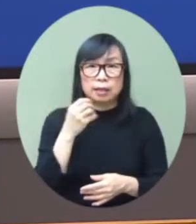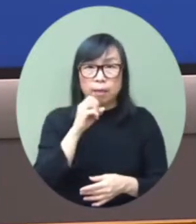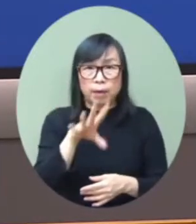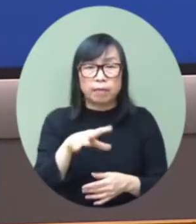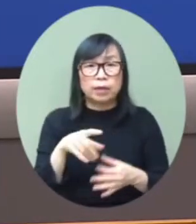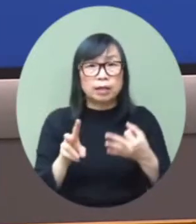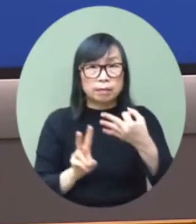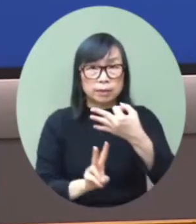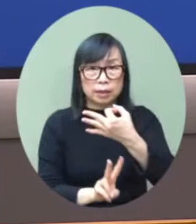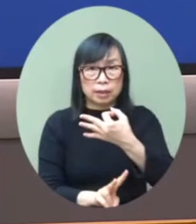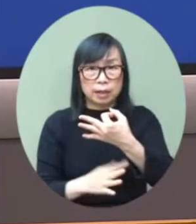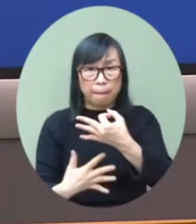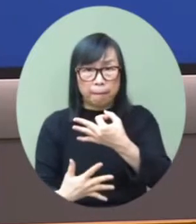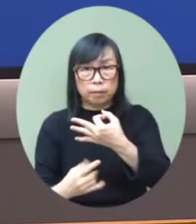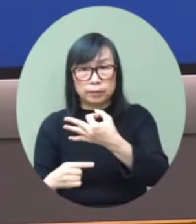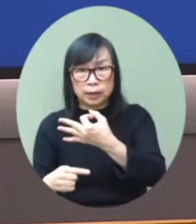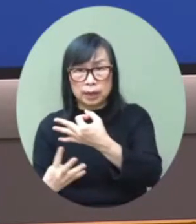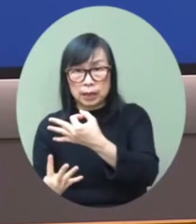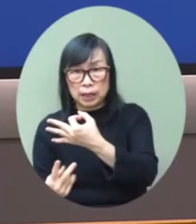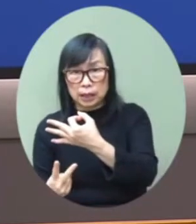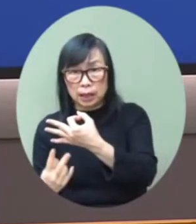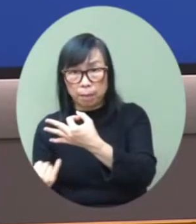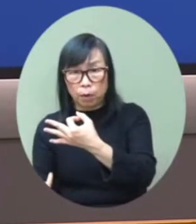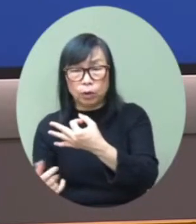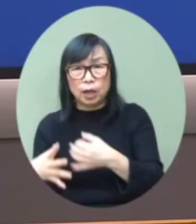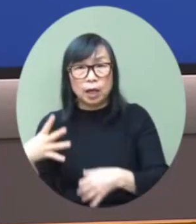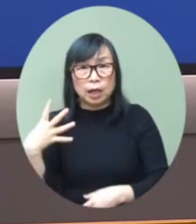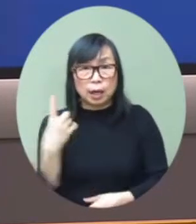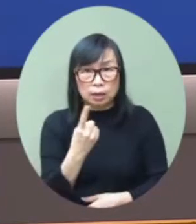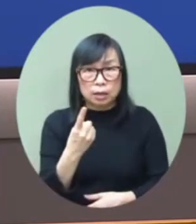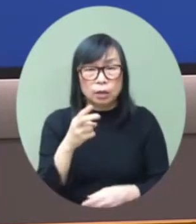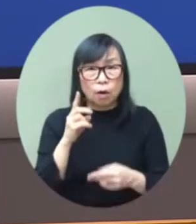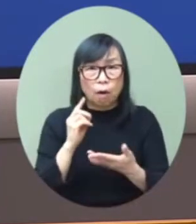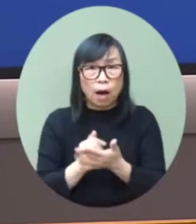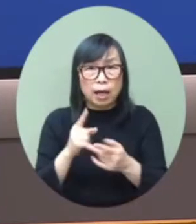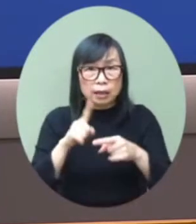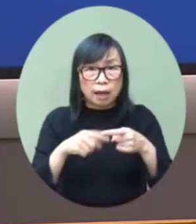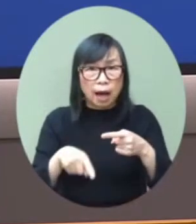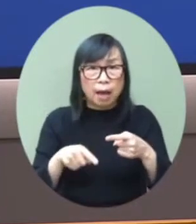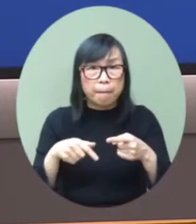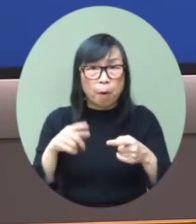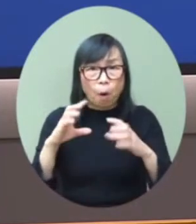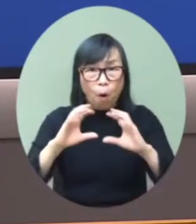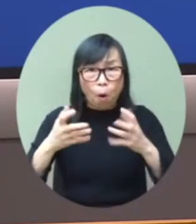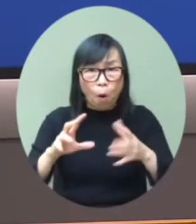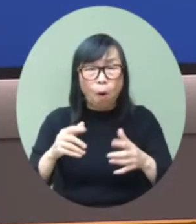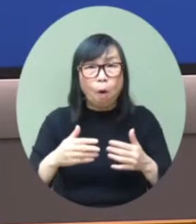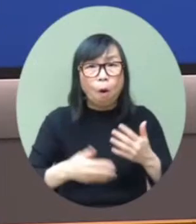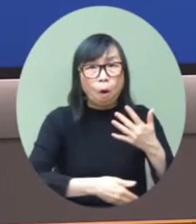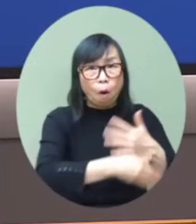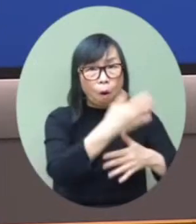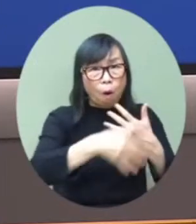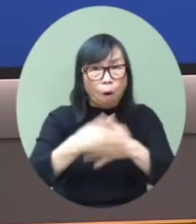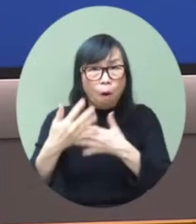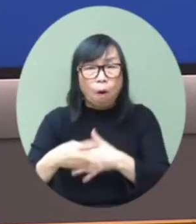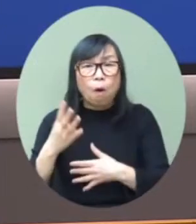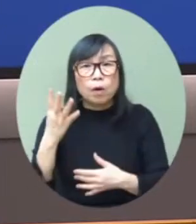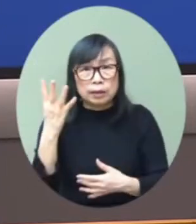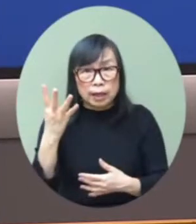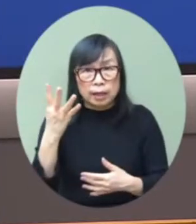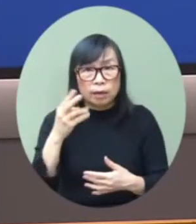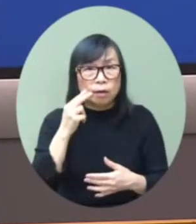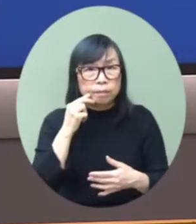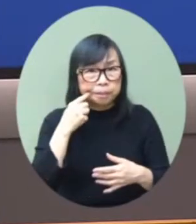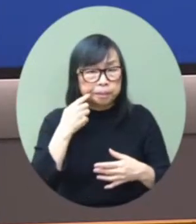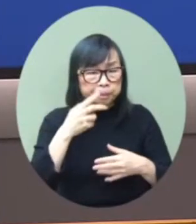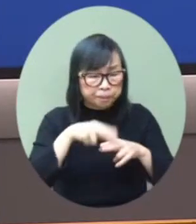a question was asked by our reporter. On the 25th and 26th of March, we have conducted an operation over